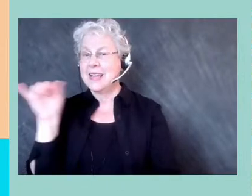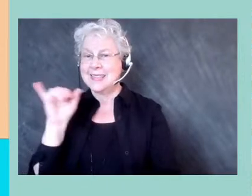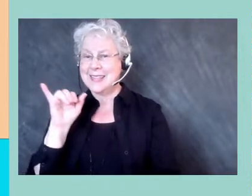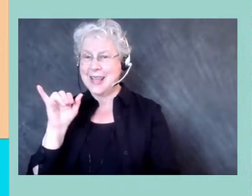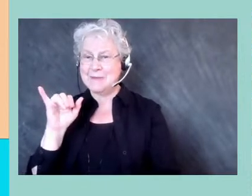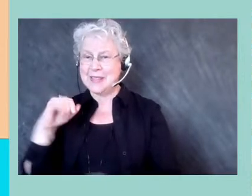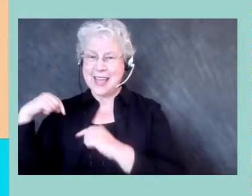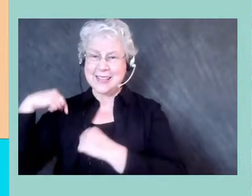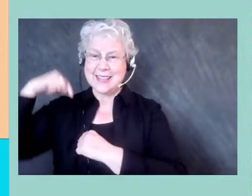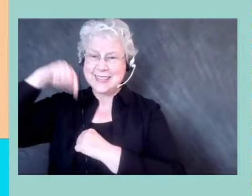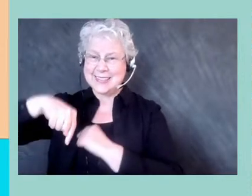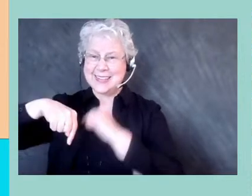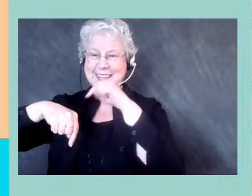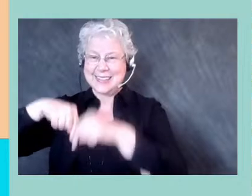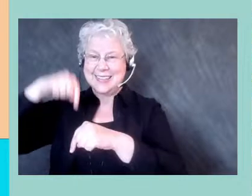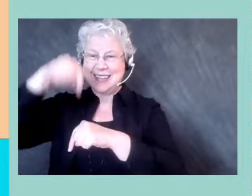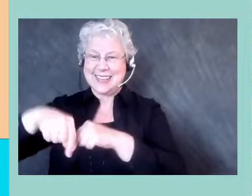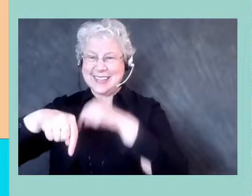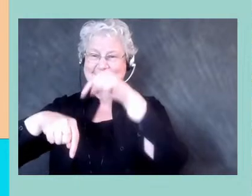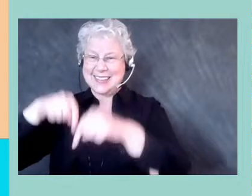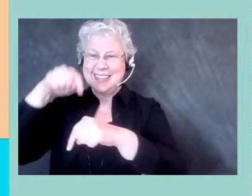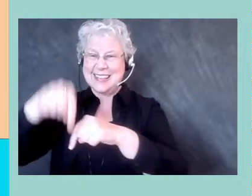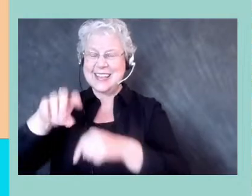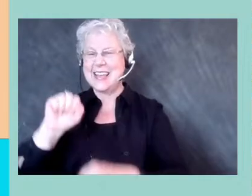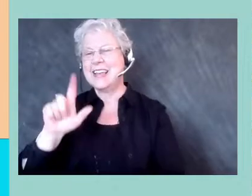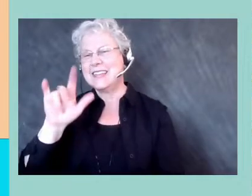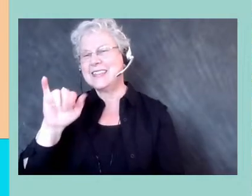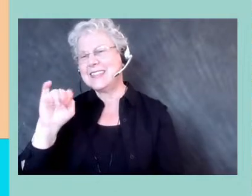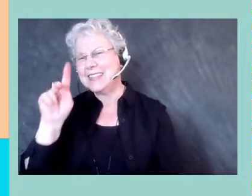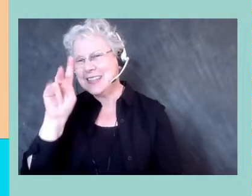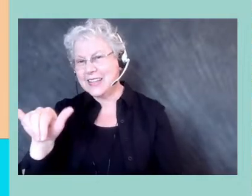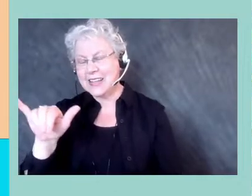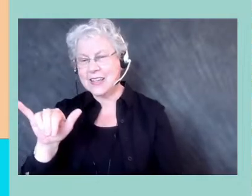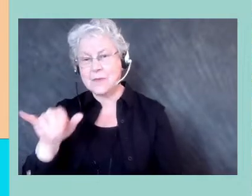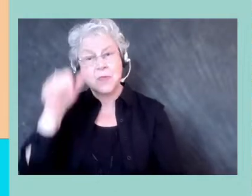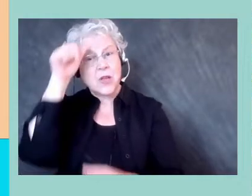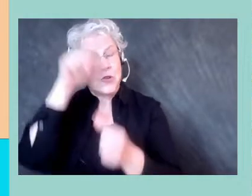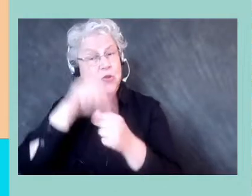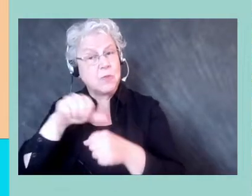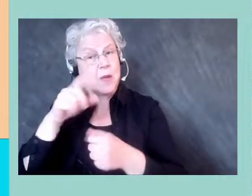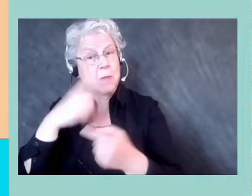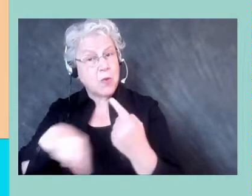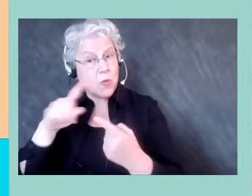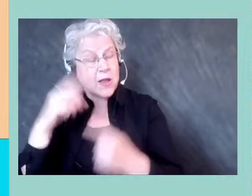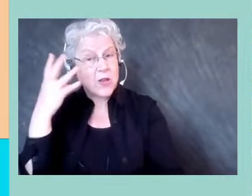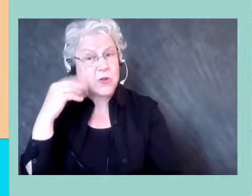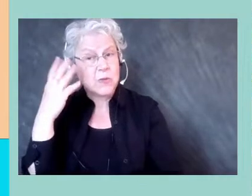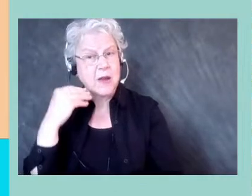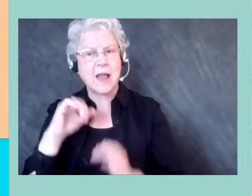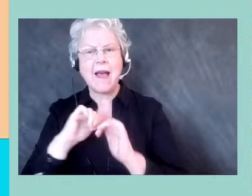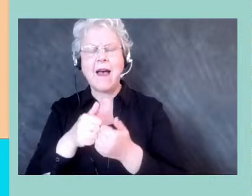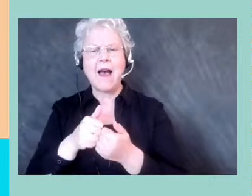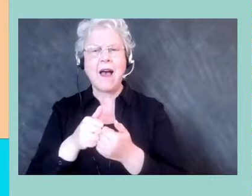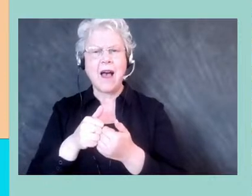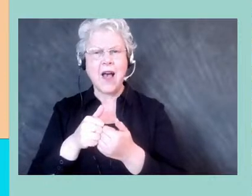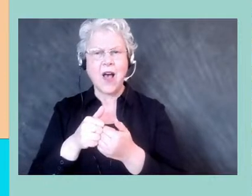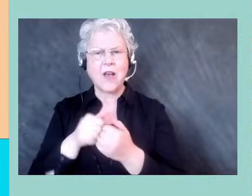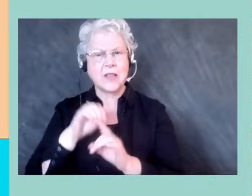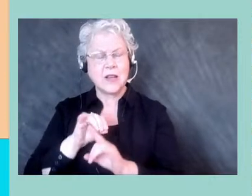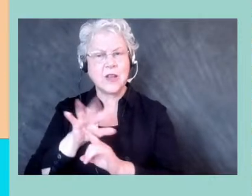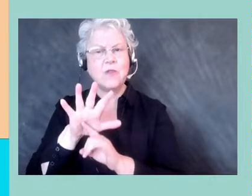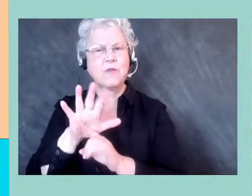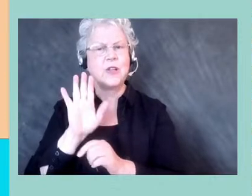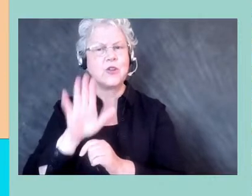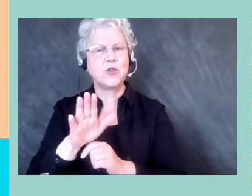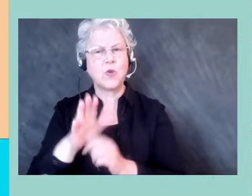our lives, much like a slinky. When was a time that you experienced this, and